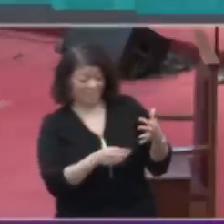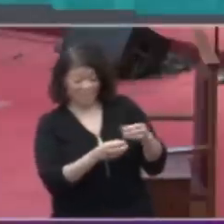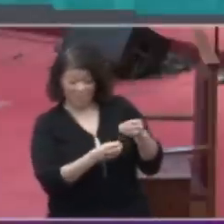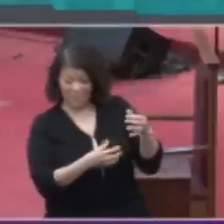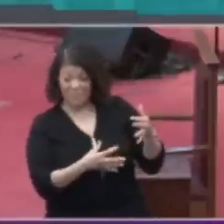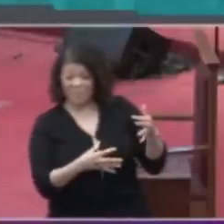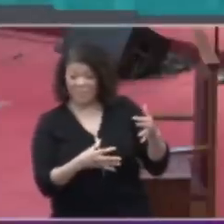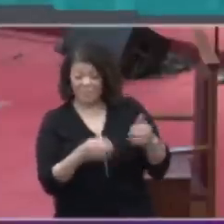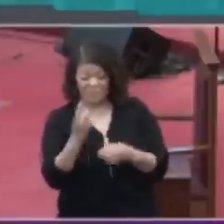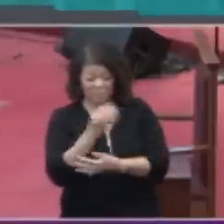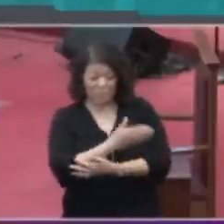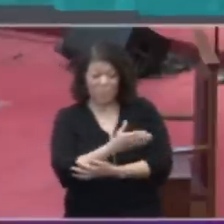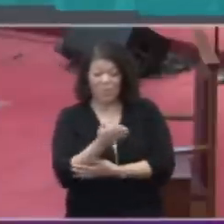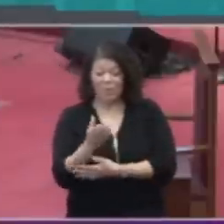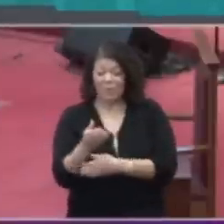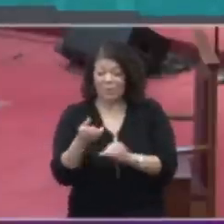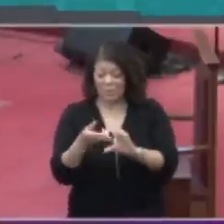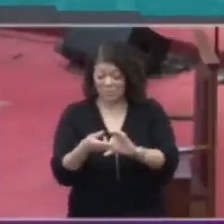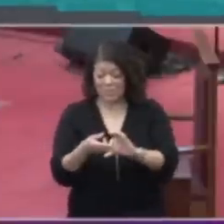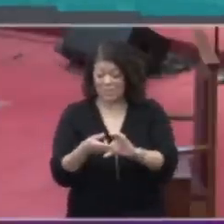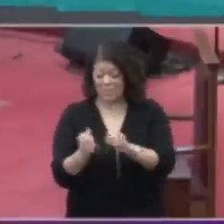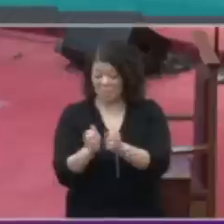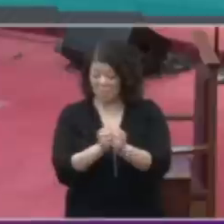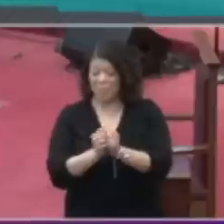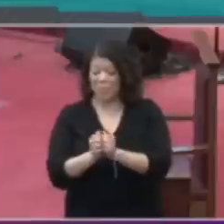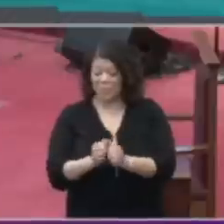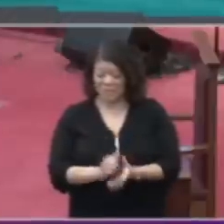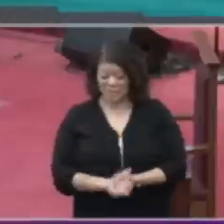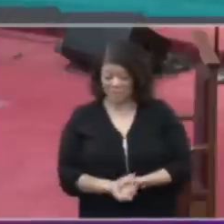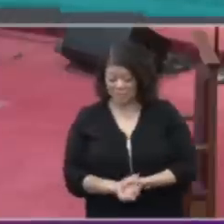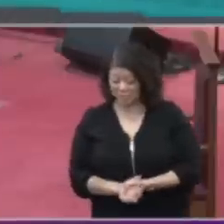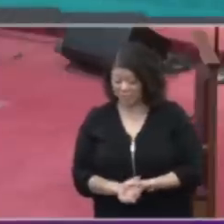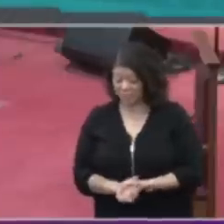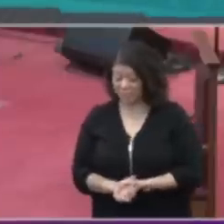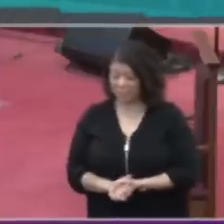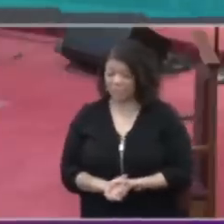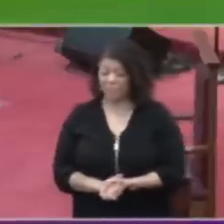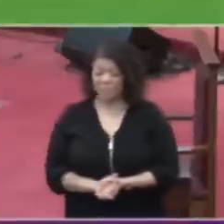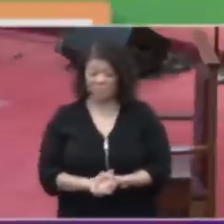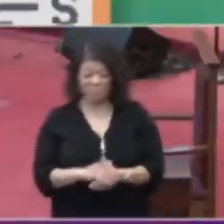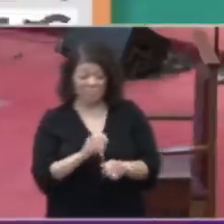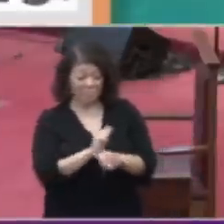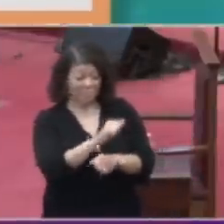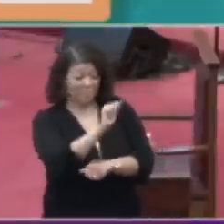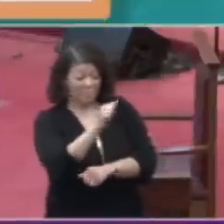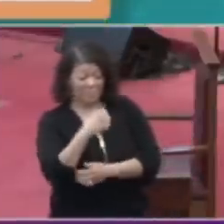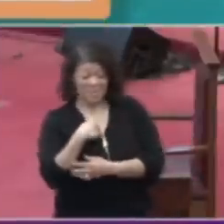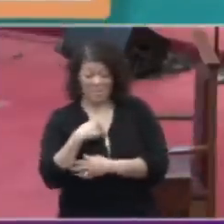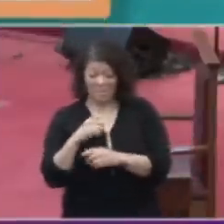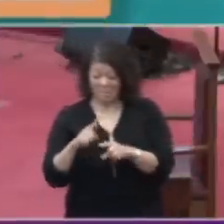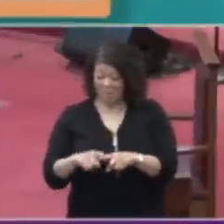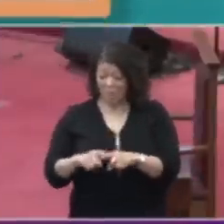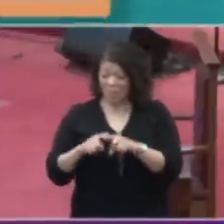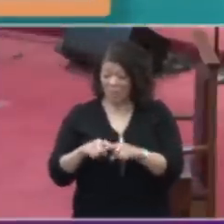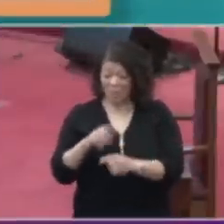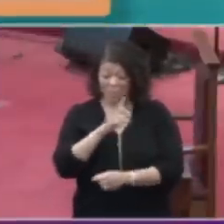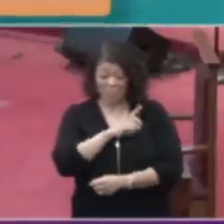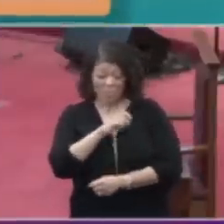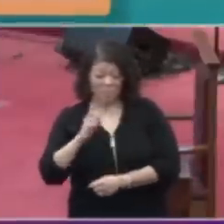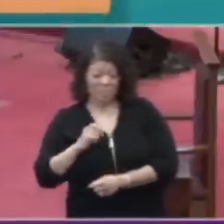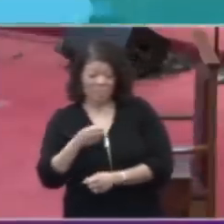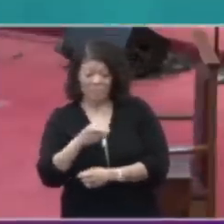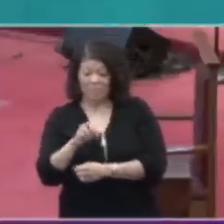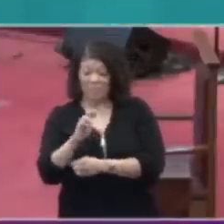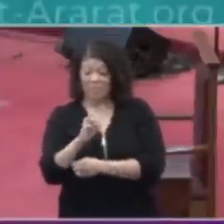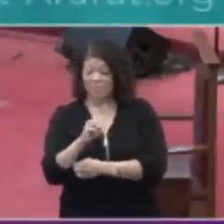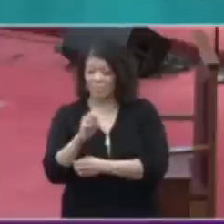so that you can join us in our attempt to be faithful in our stewardship. Ararat, I rely on Deacon Ann Germany, who has given